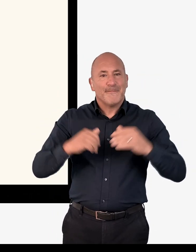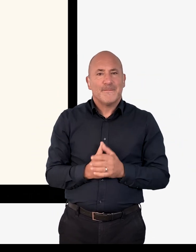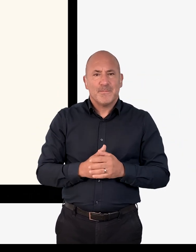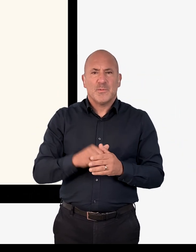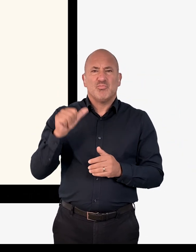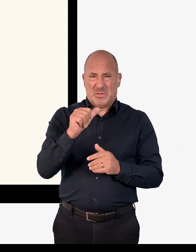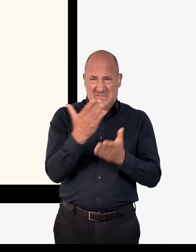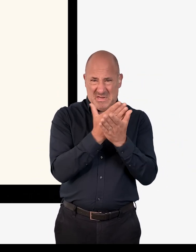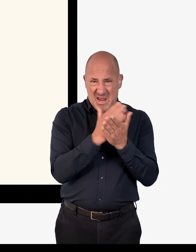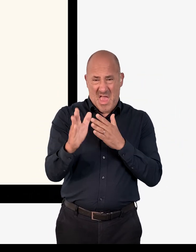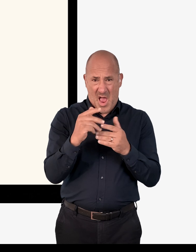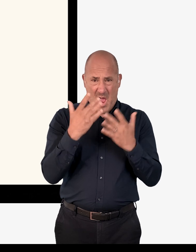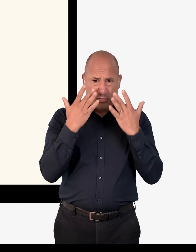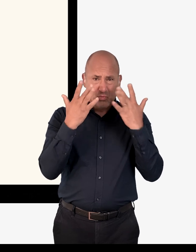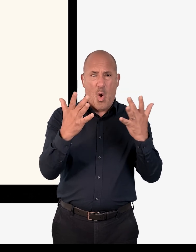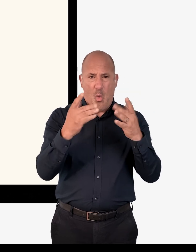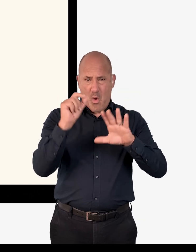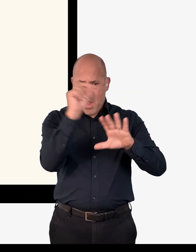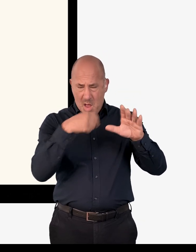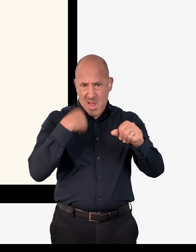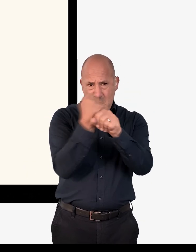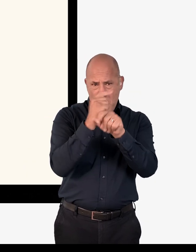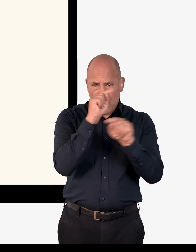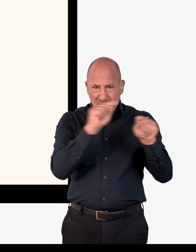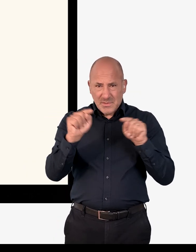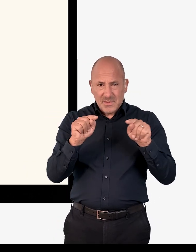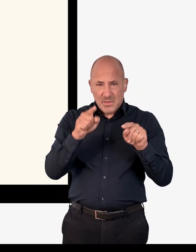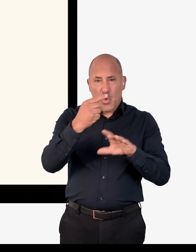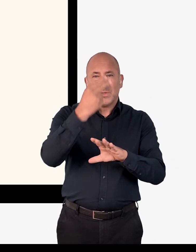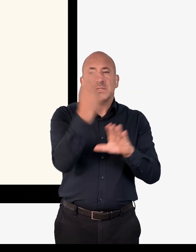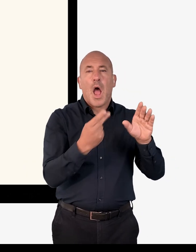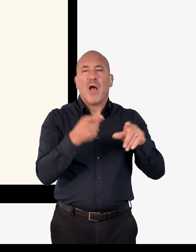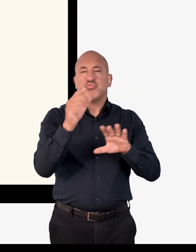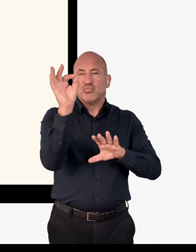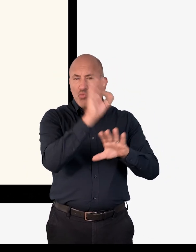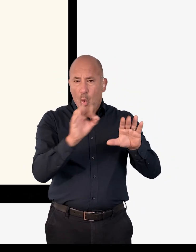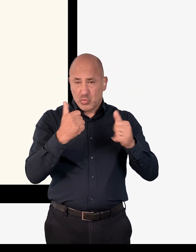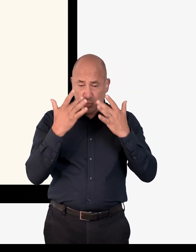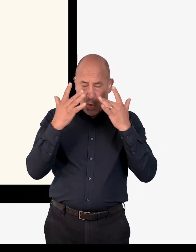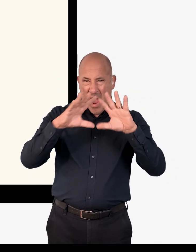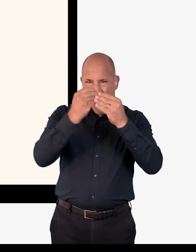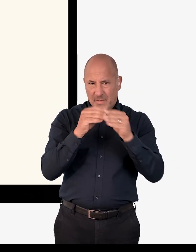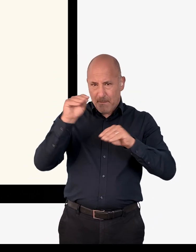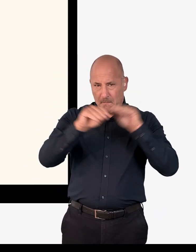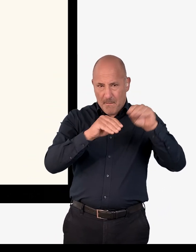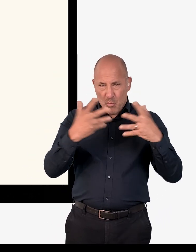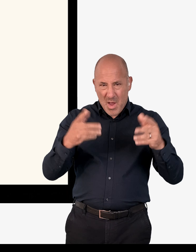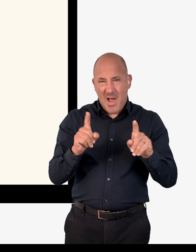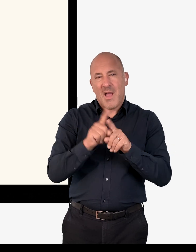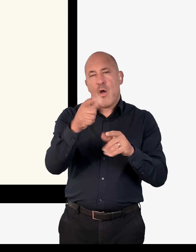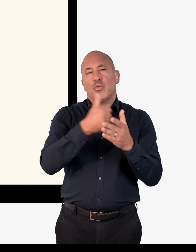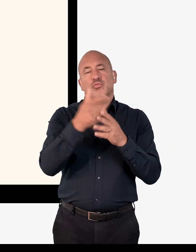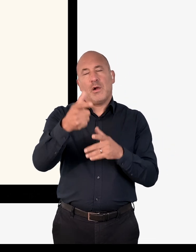Work to be done should be clearly visible in the drawings. Your design drawings should show where everything will